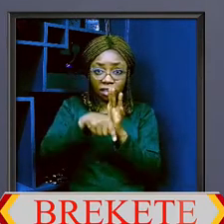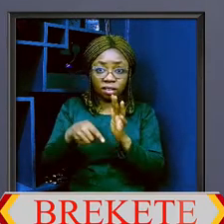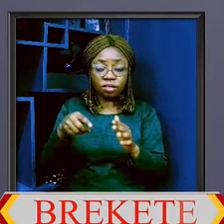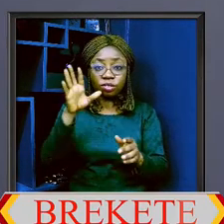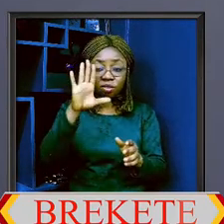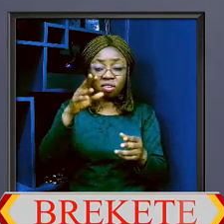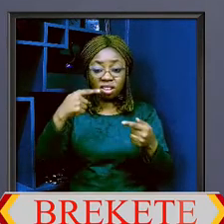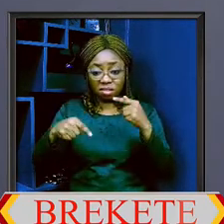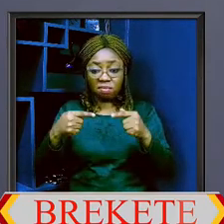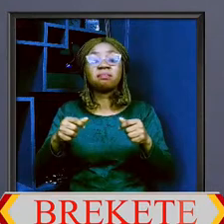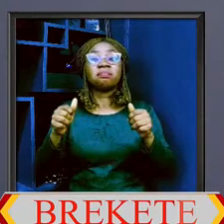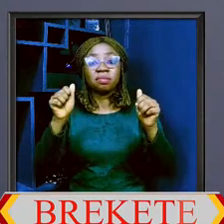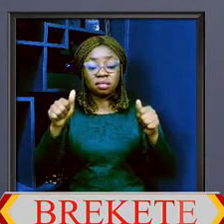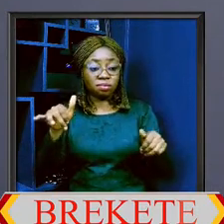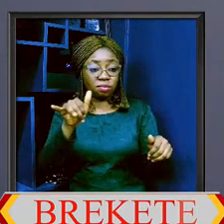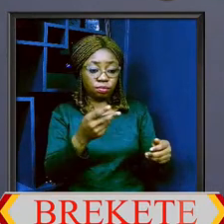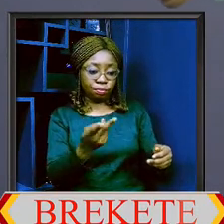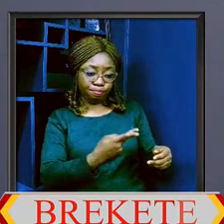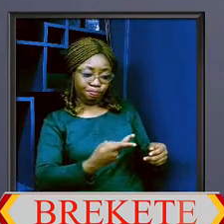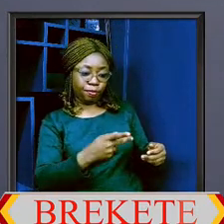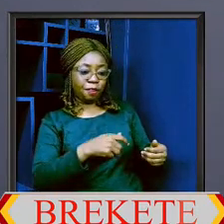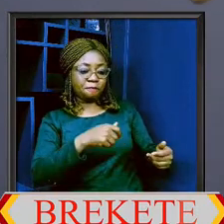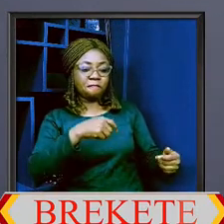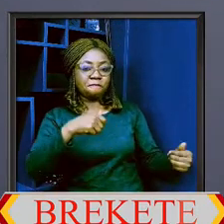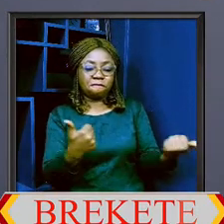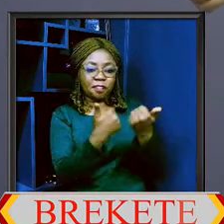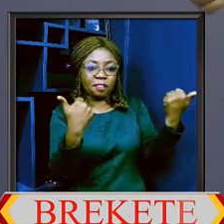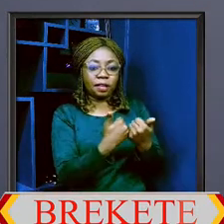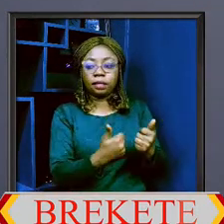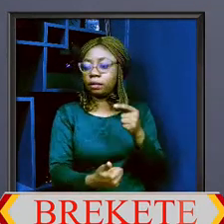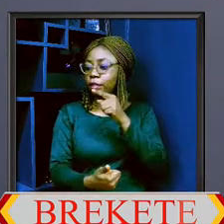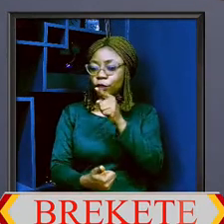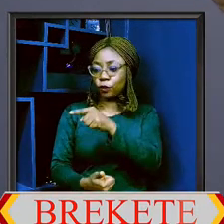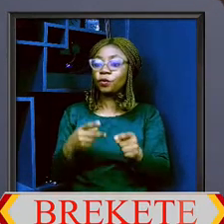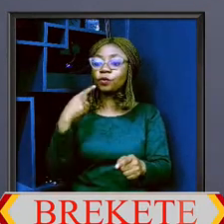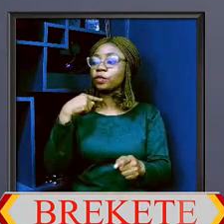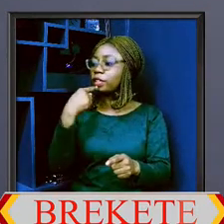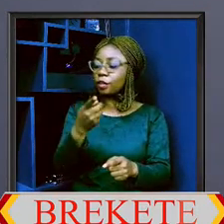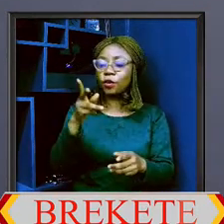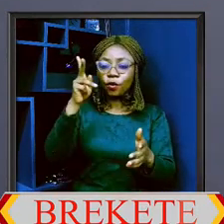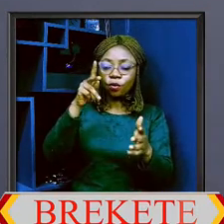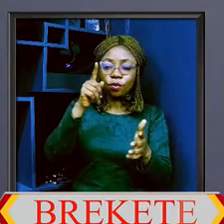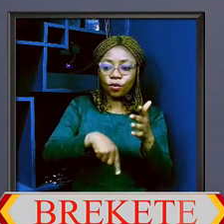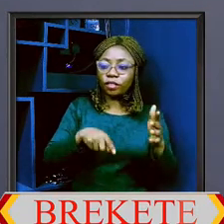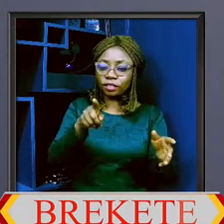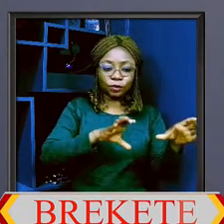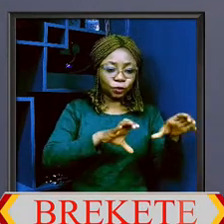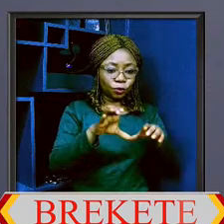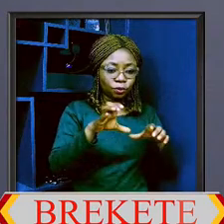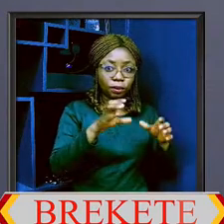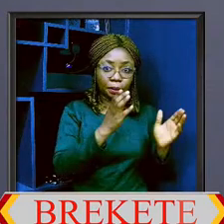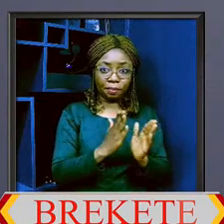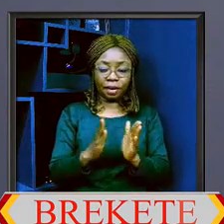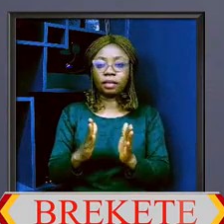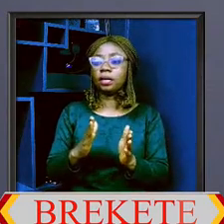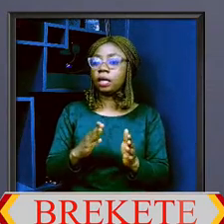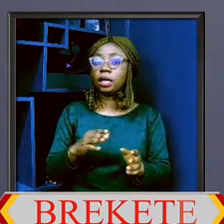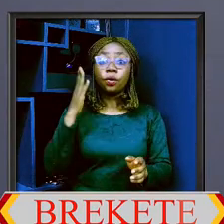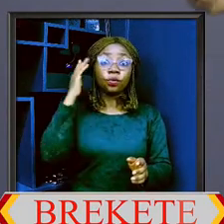themselves this person will tell you what this person talk and waiting this person plan you know tell